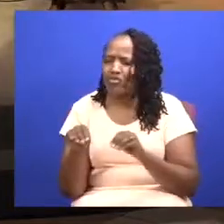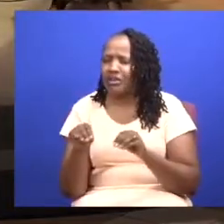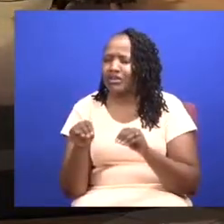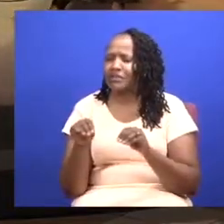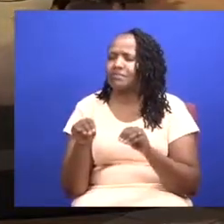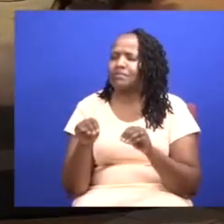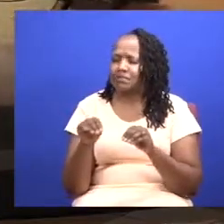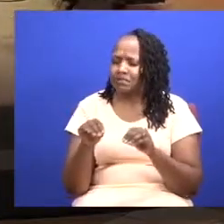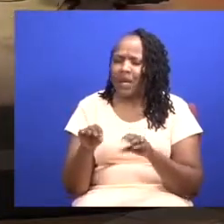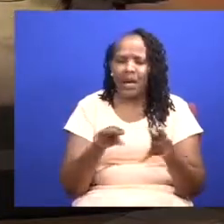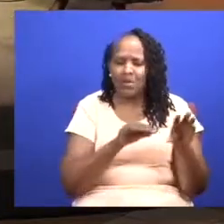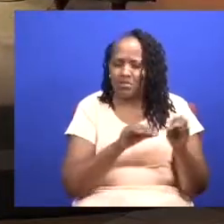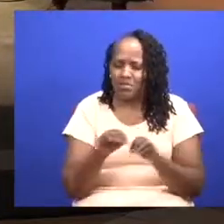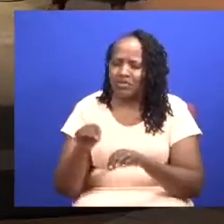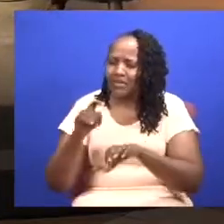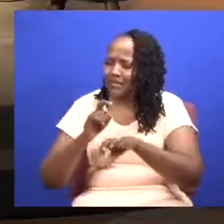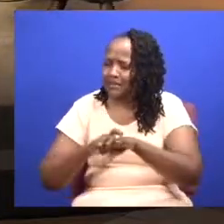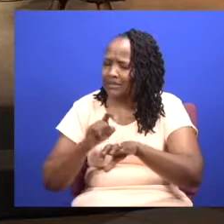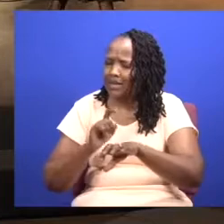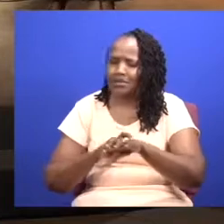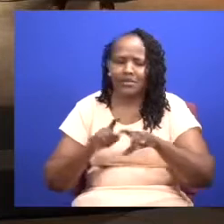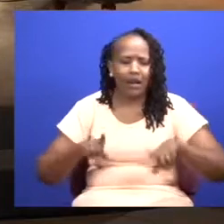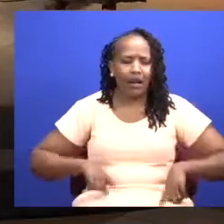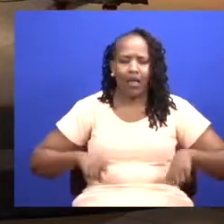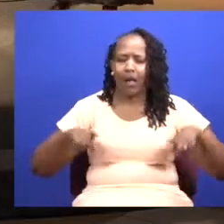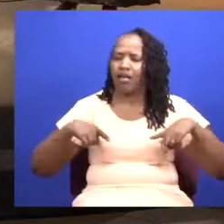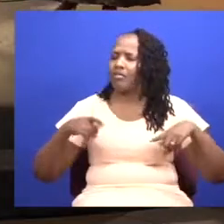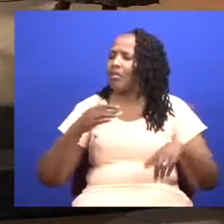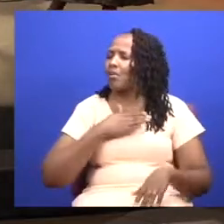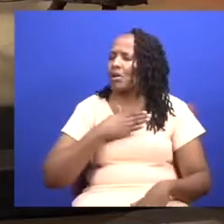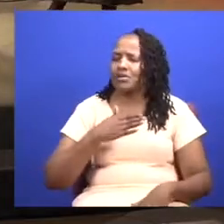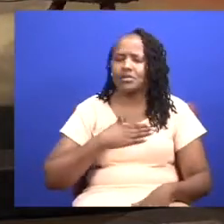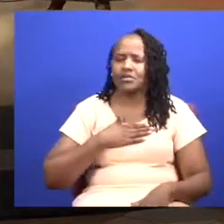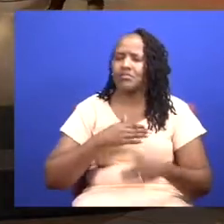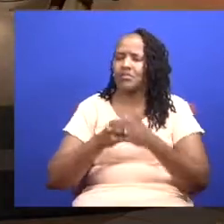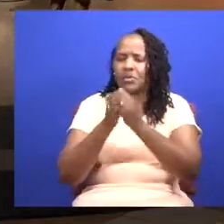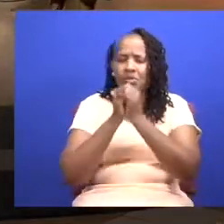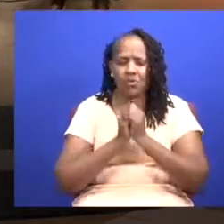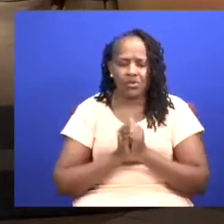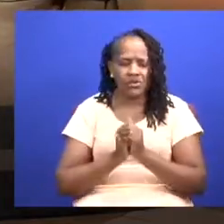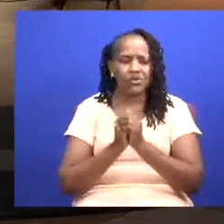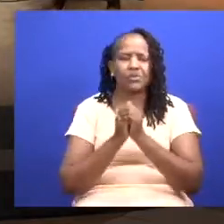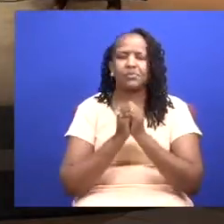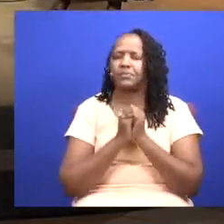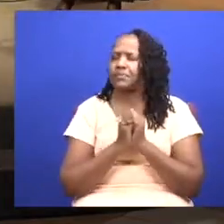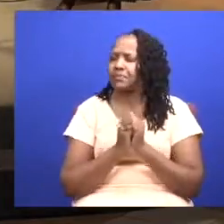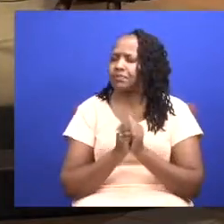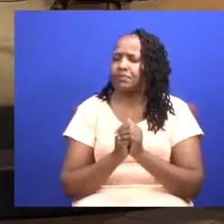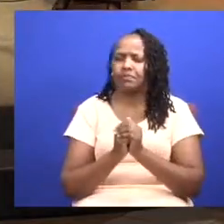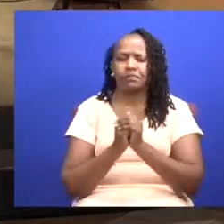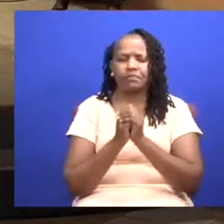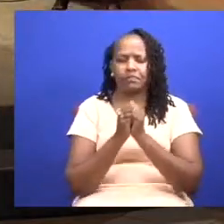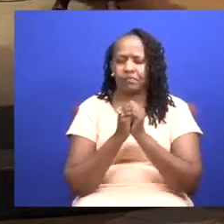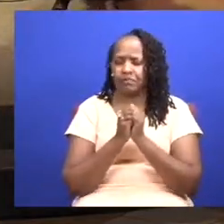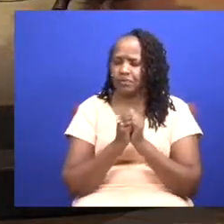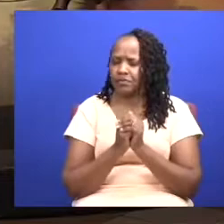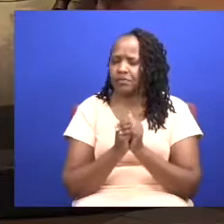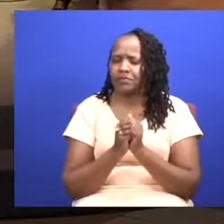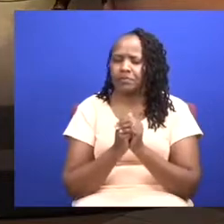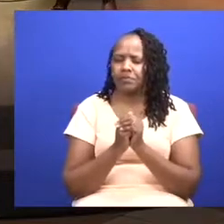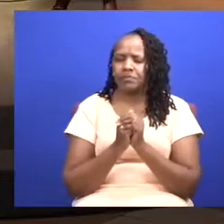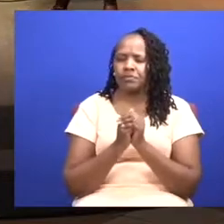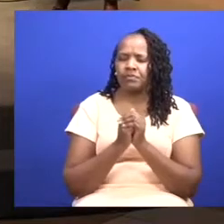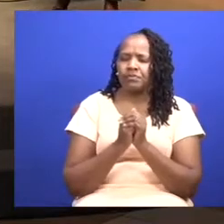God. You are moving. You are shifting seasons in the lives of your children as we worship.